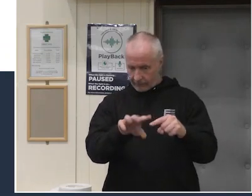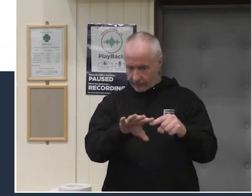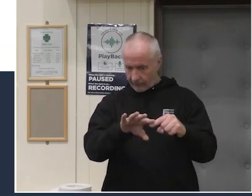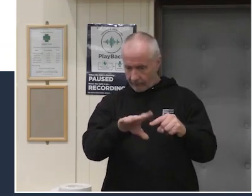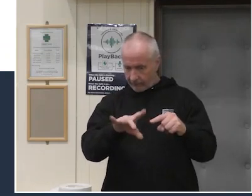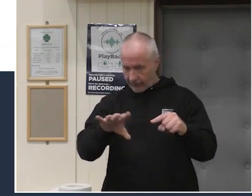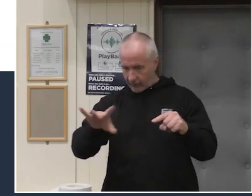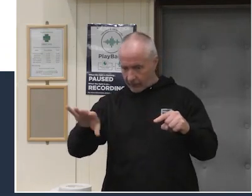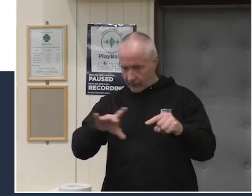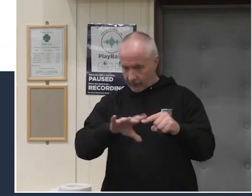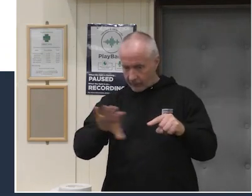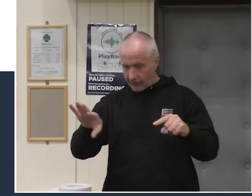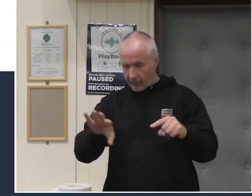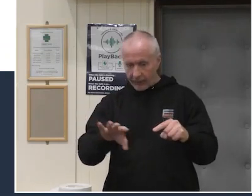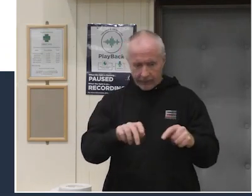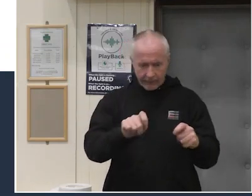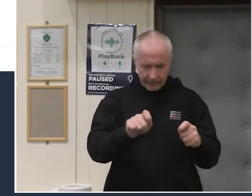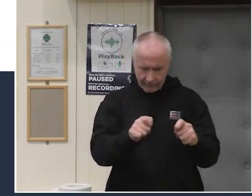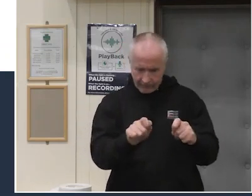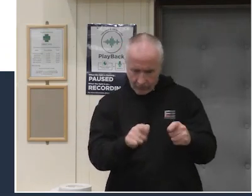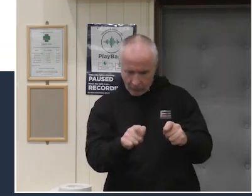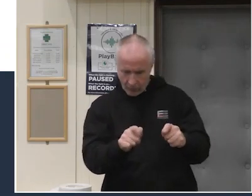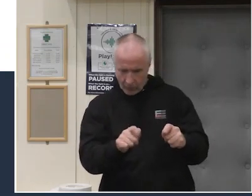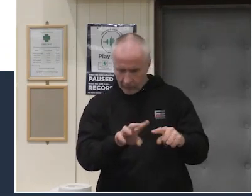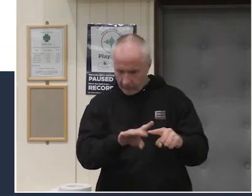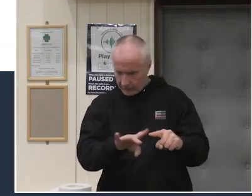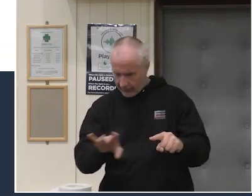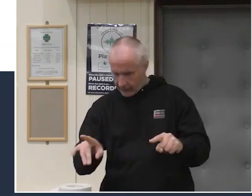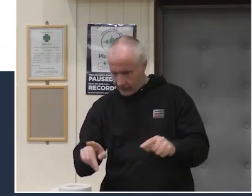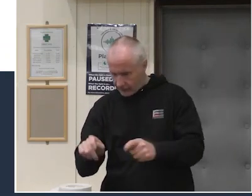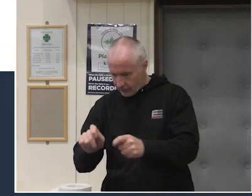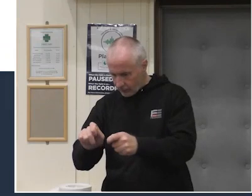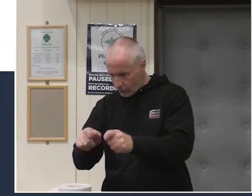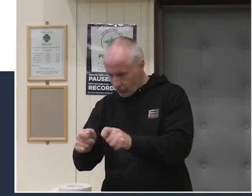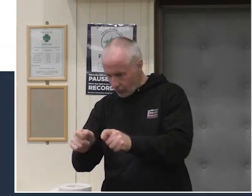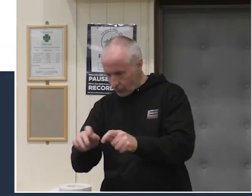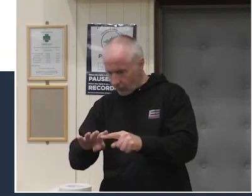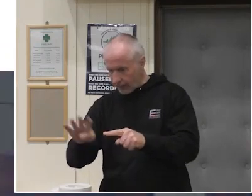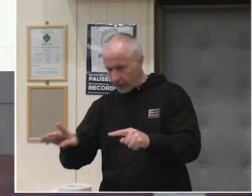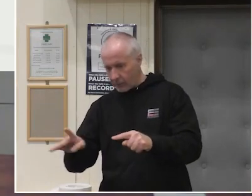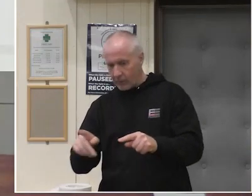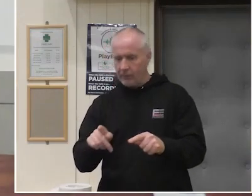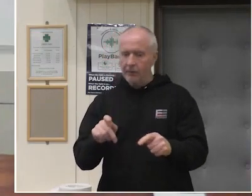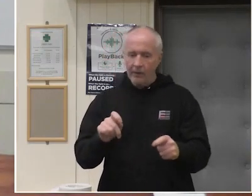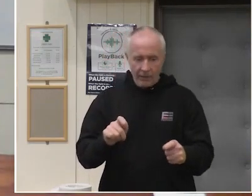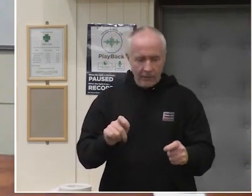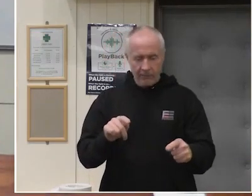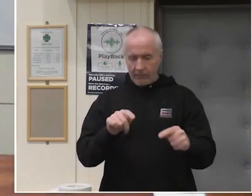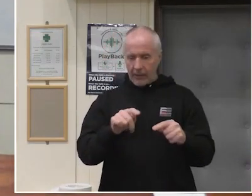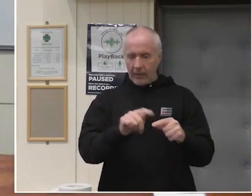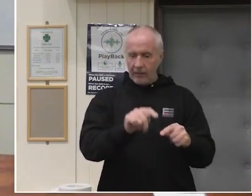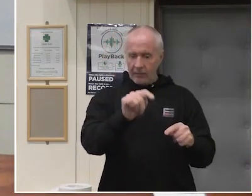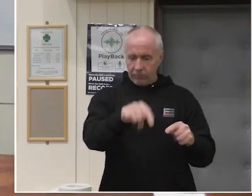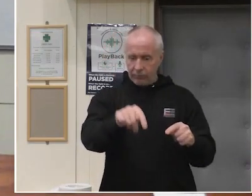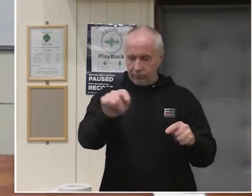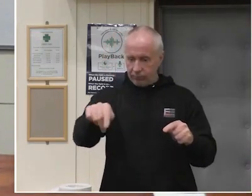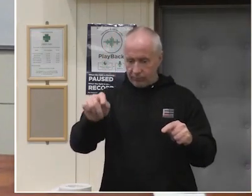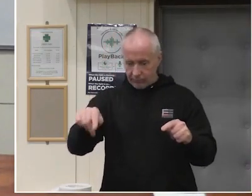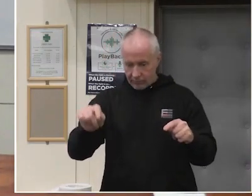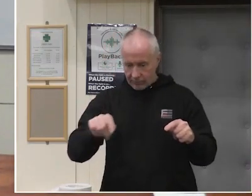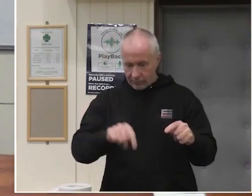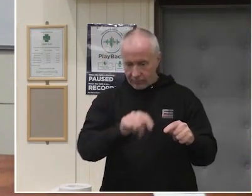tuning and looking at the next one. Tuning and looking at the next one. And so on, and so on, until we've found